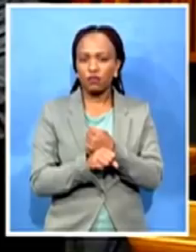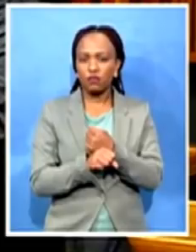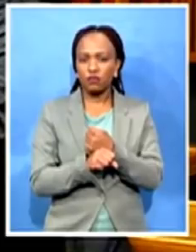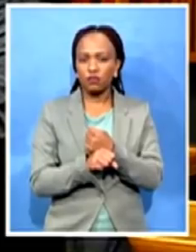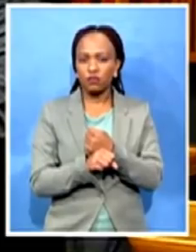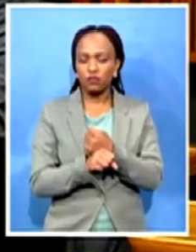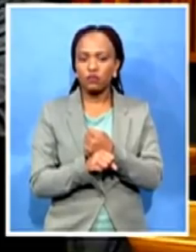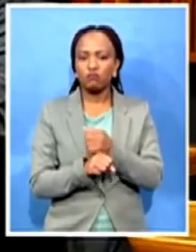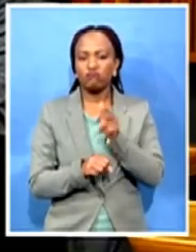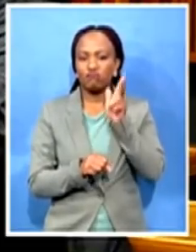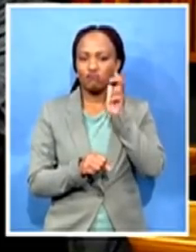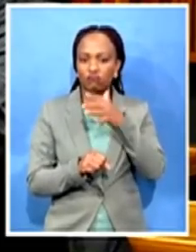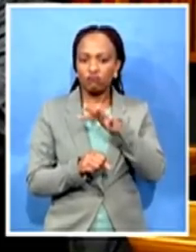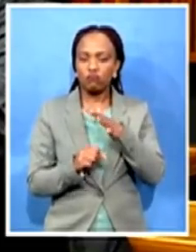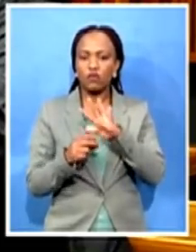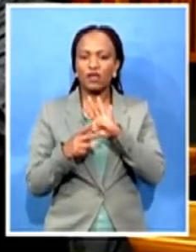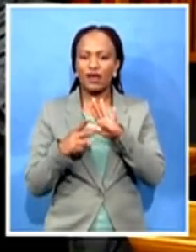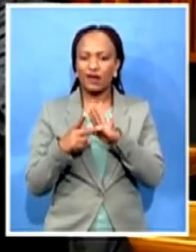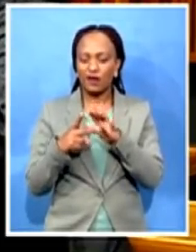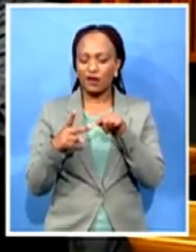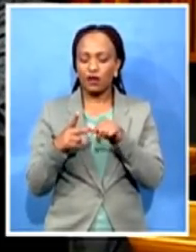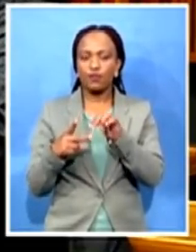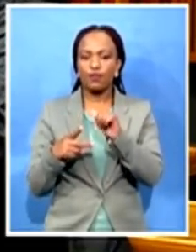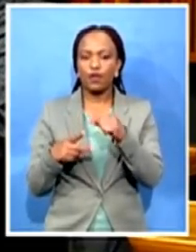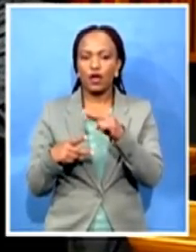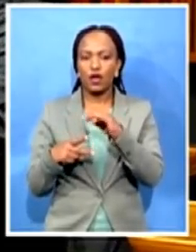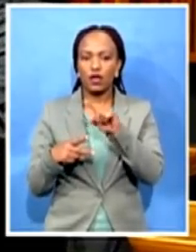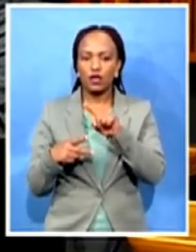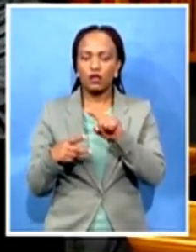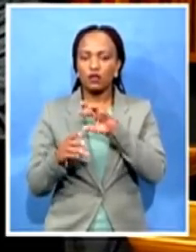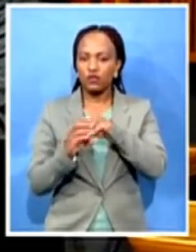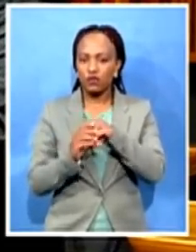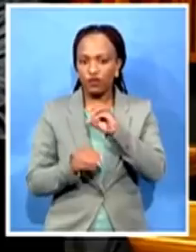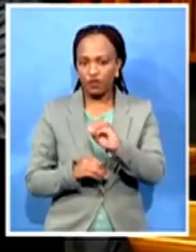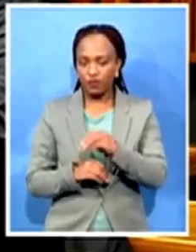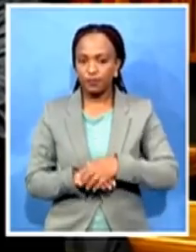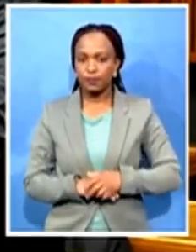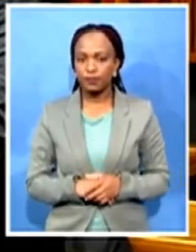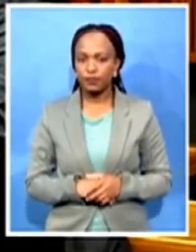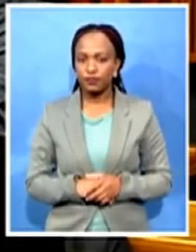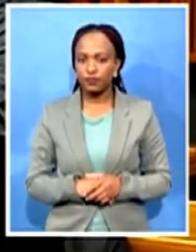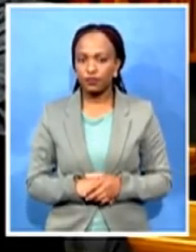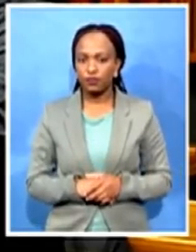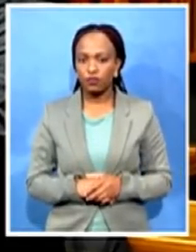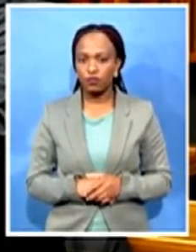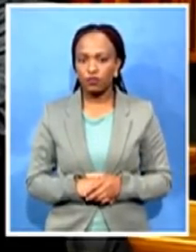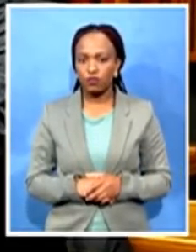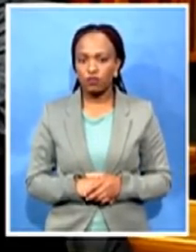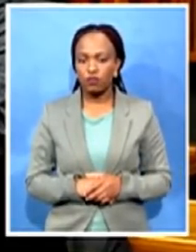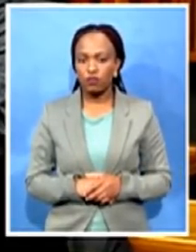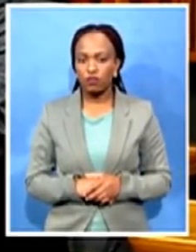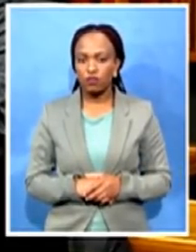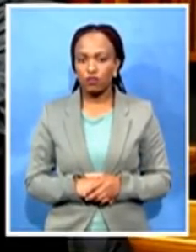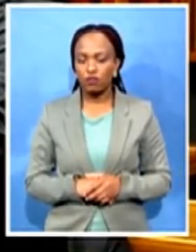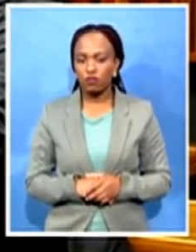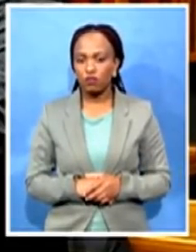accusing 3. You should be letting us please before the court so that accusing 3 will be added and the accused is before